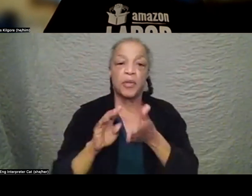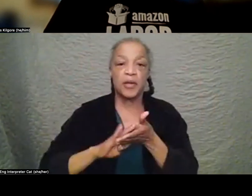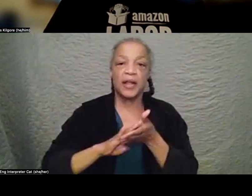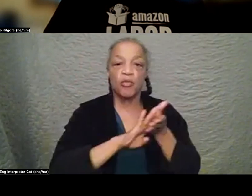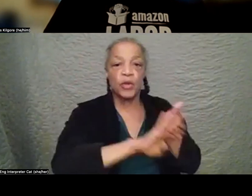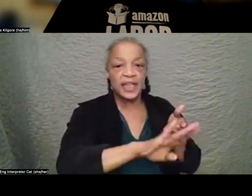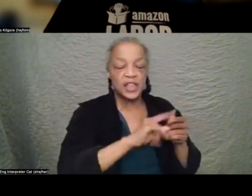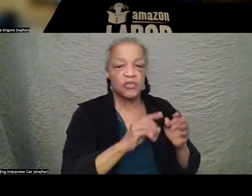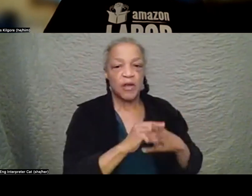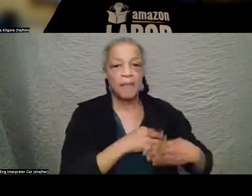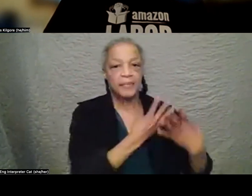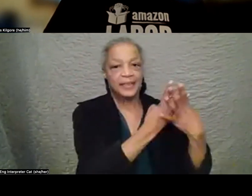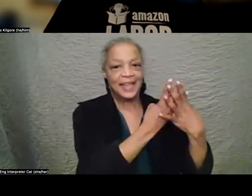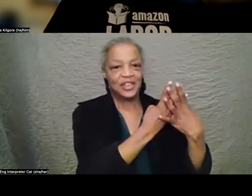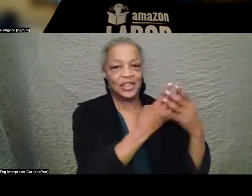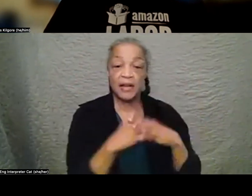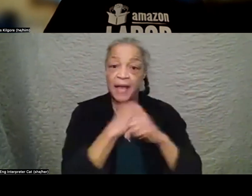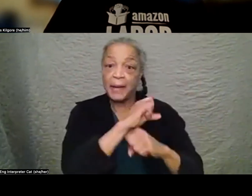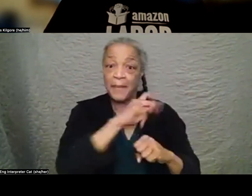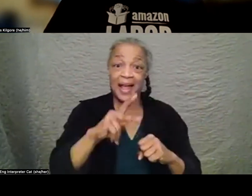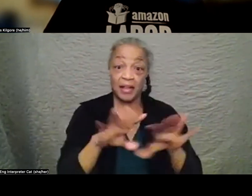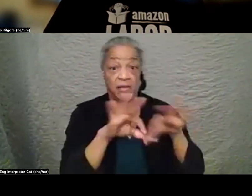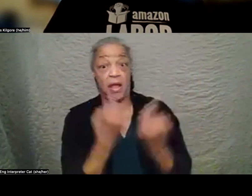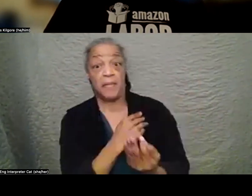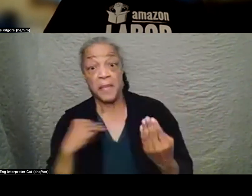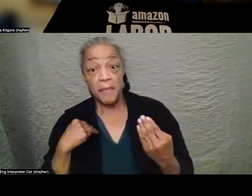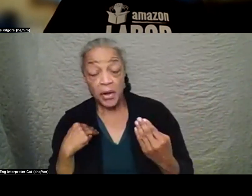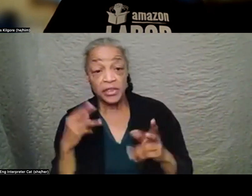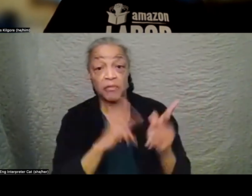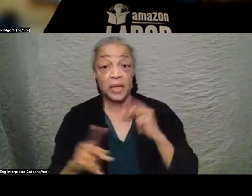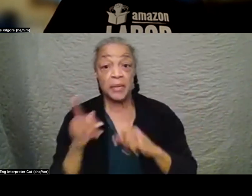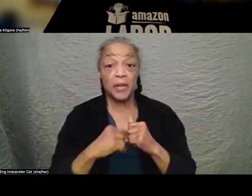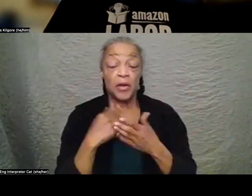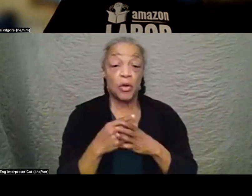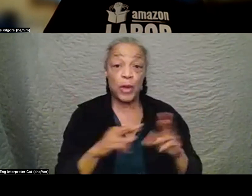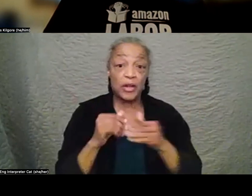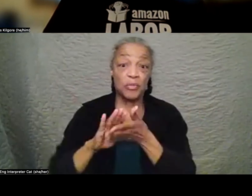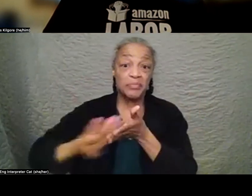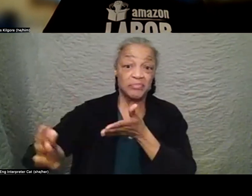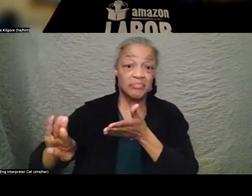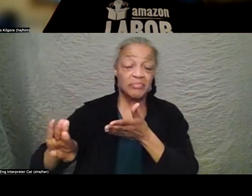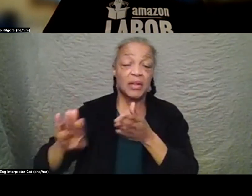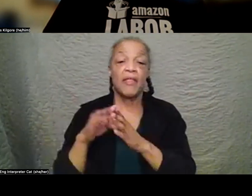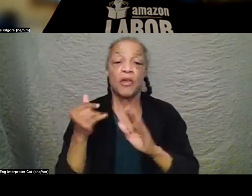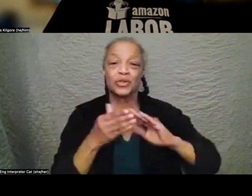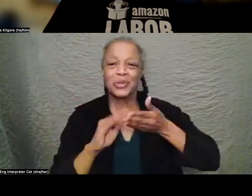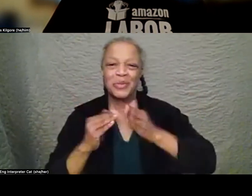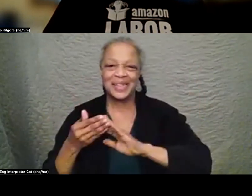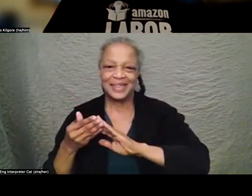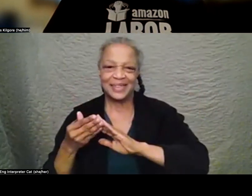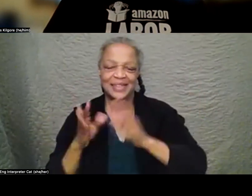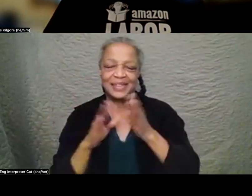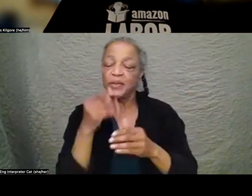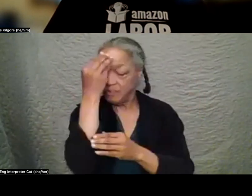and were fighting back, family members of folks that were detained or about to be deported. It was actually those communities that were able to